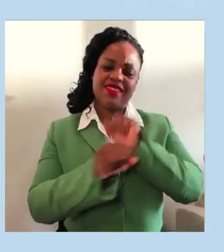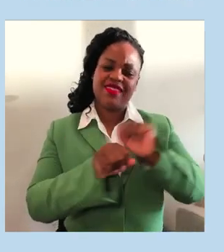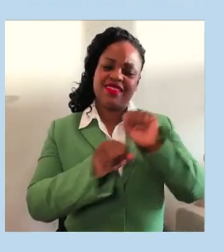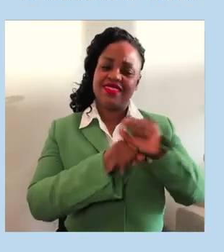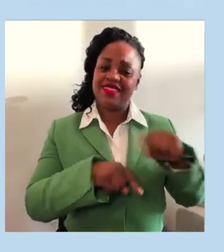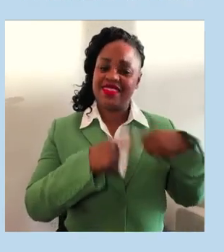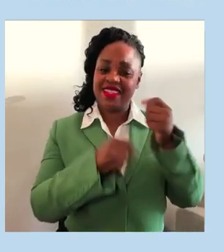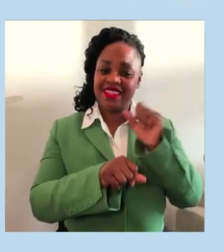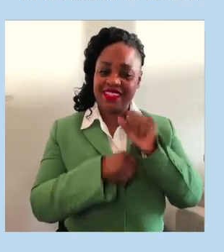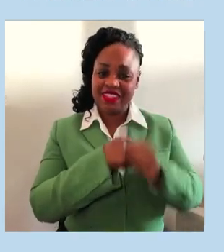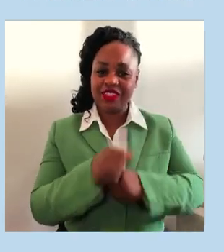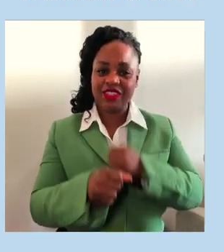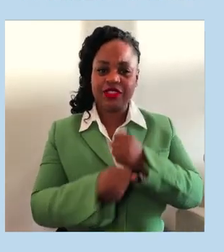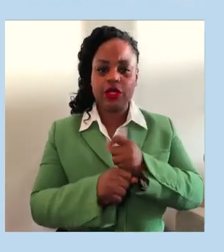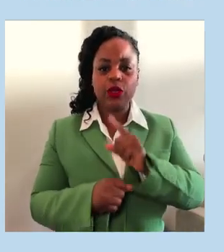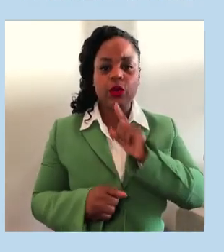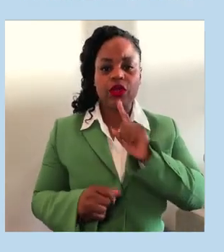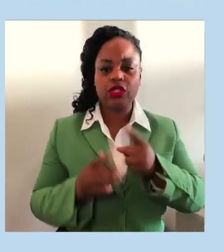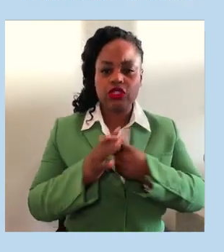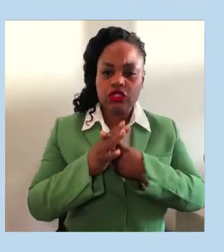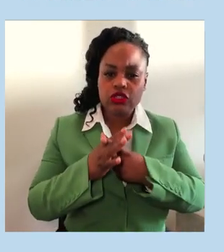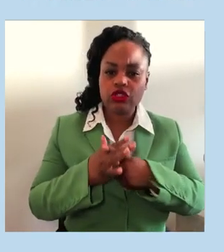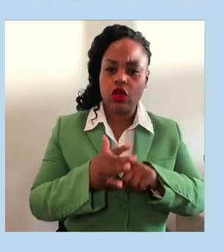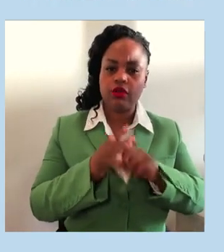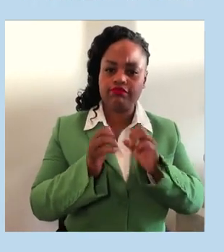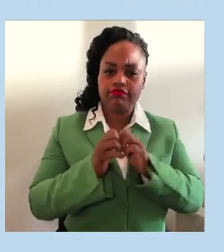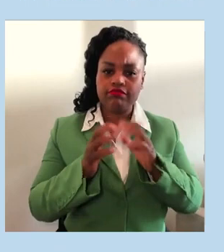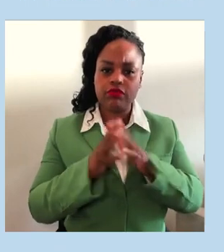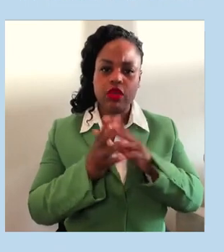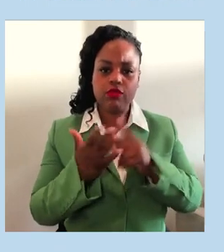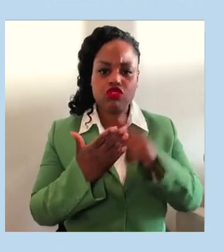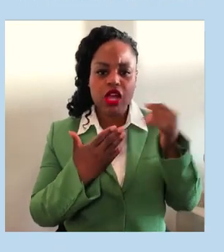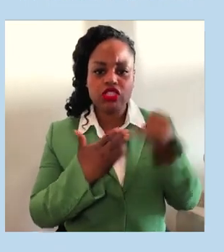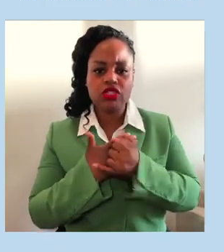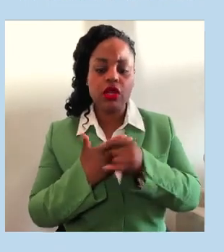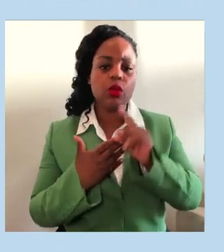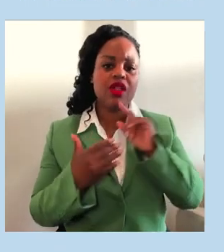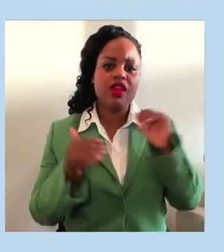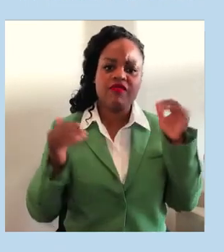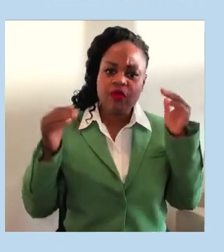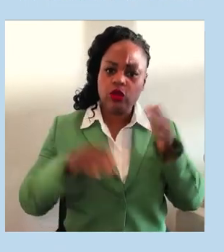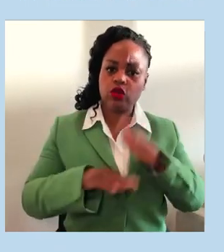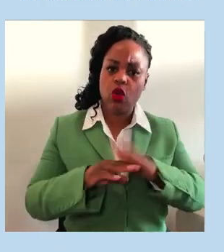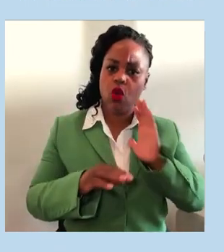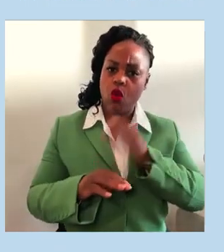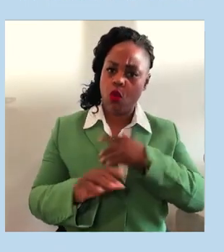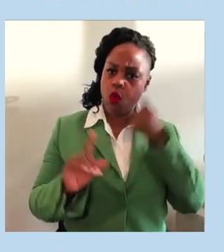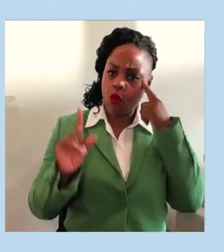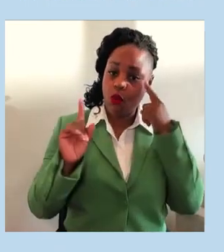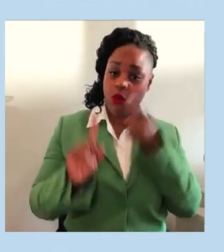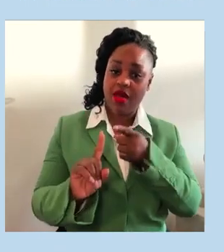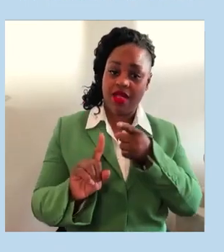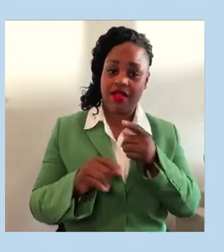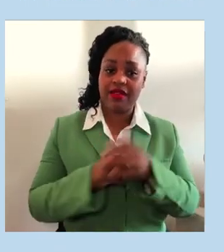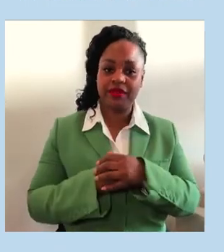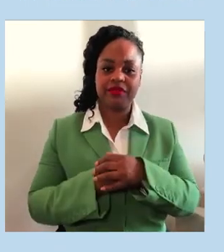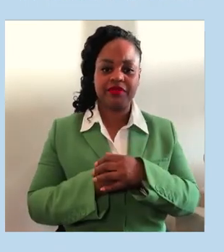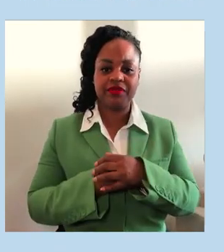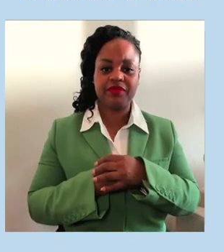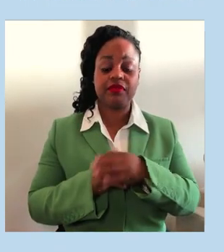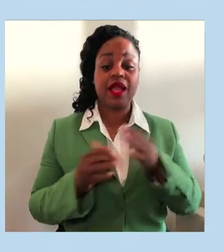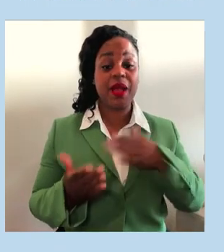this ambition, of the ambition that we're speaking to here today. And I guess it's a happy birthday. It's 1 year today, I